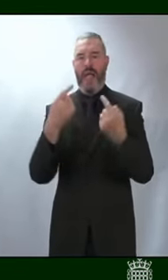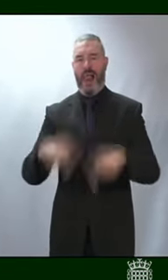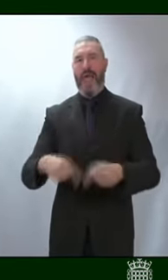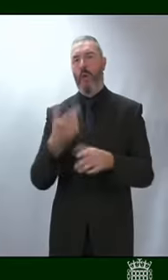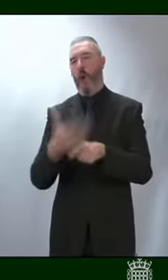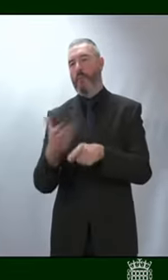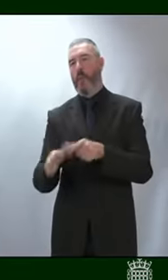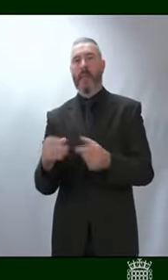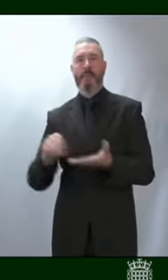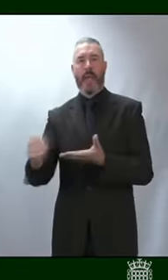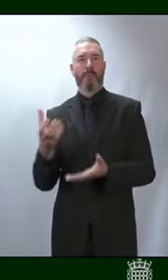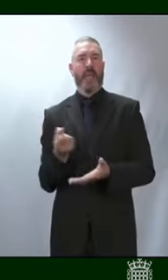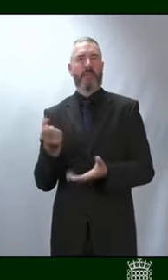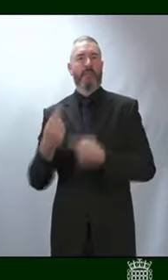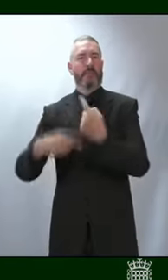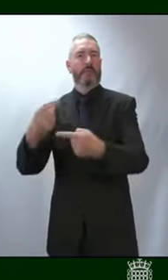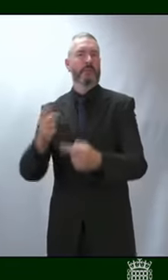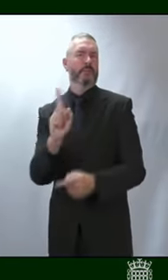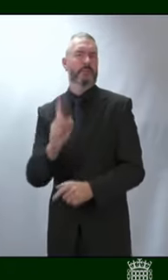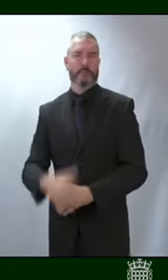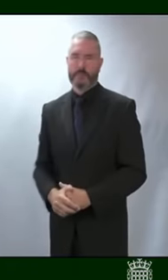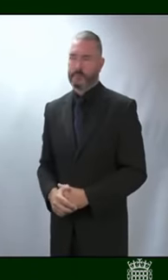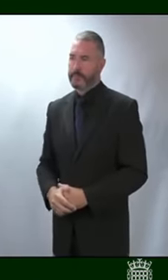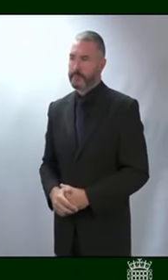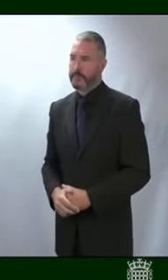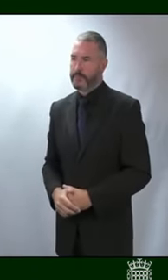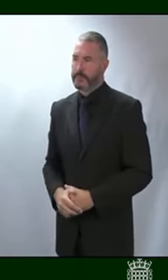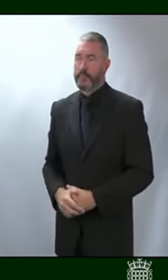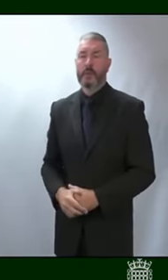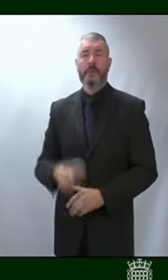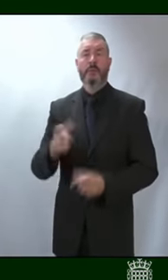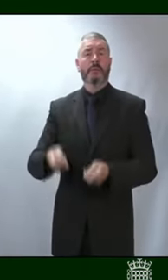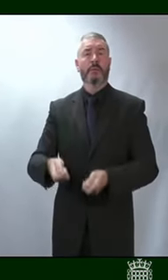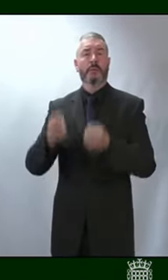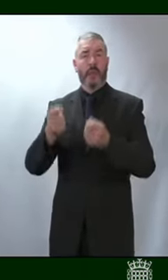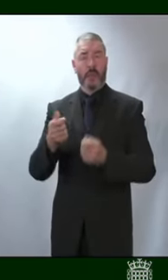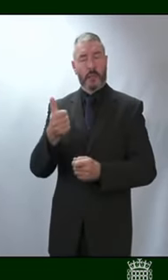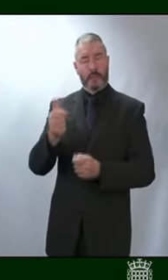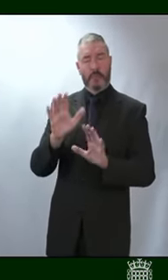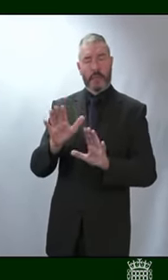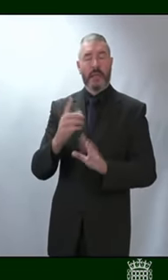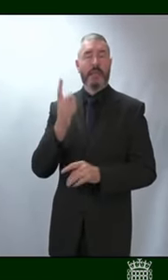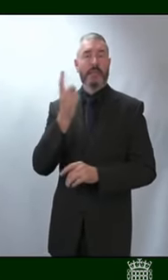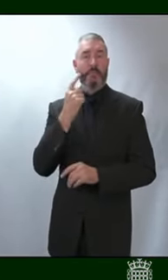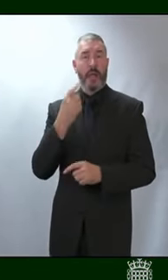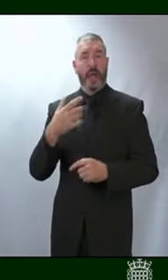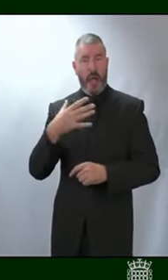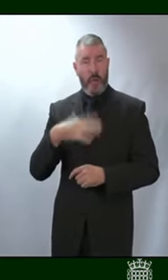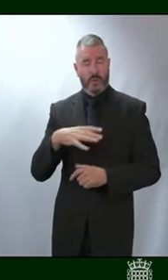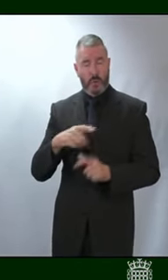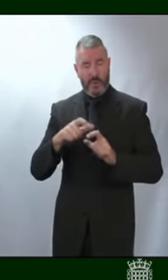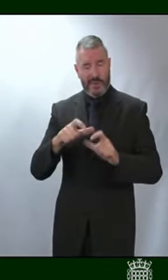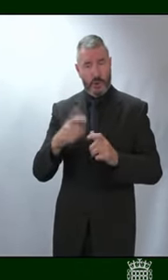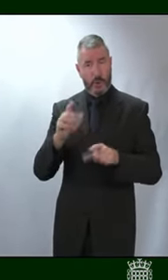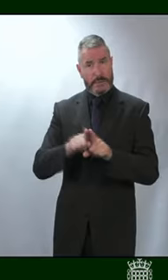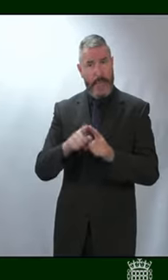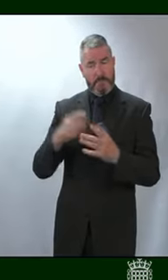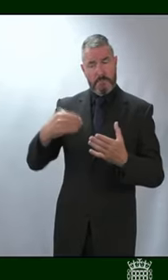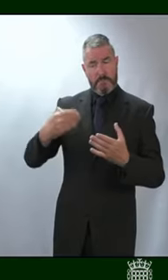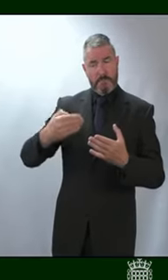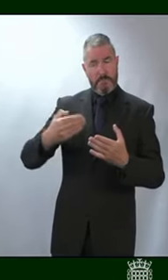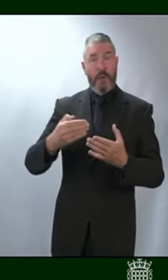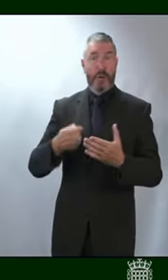better? I thank the Honourable. Very simply, Mr. Speaker, it is to keep doing what we have doing, but to